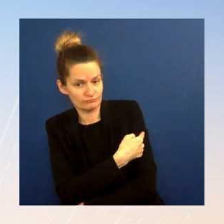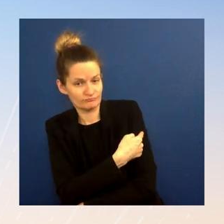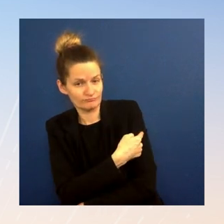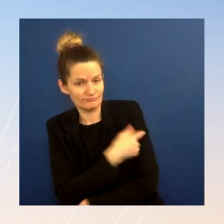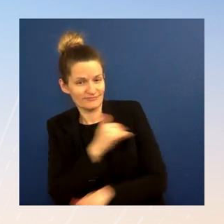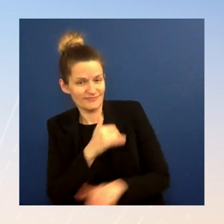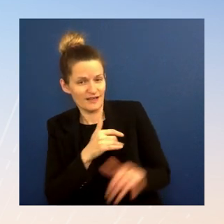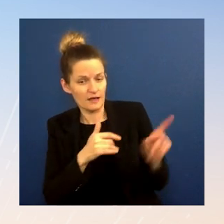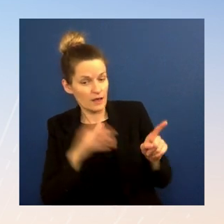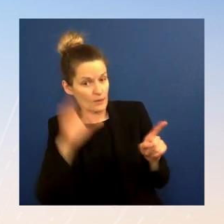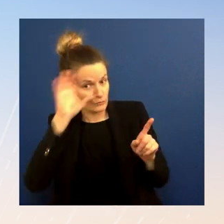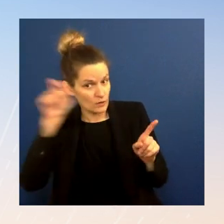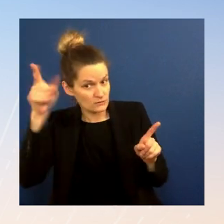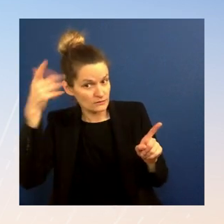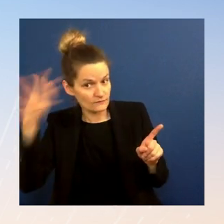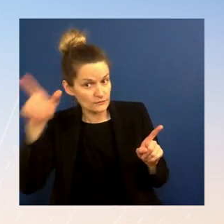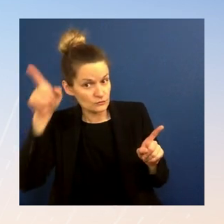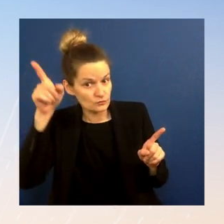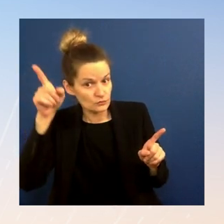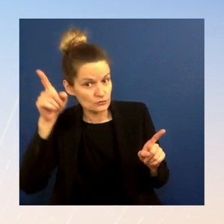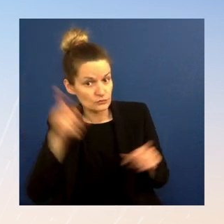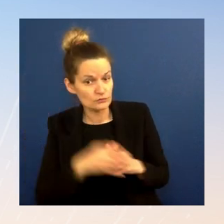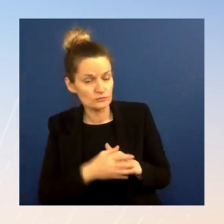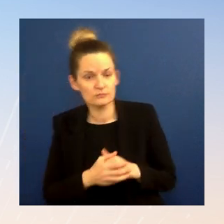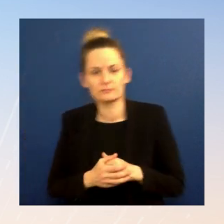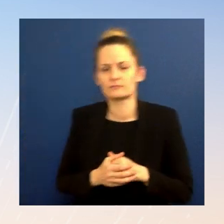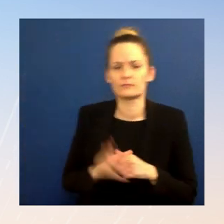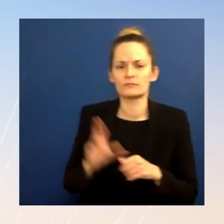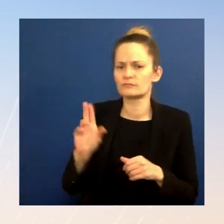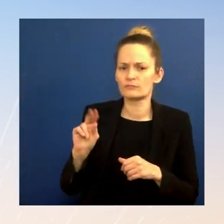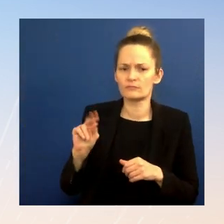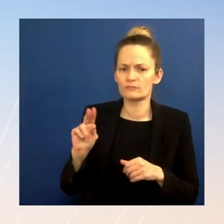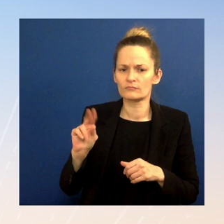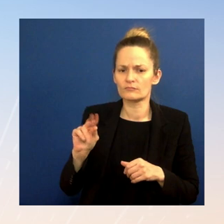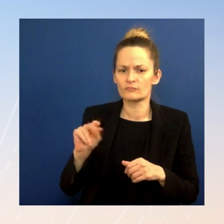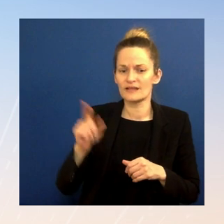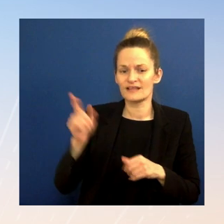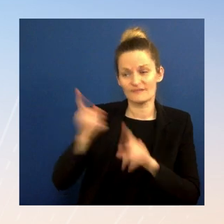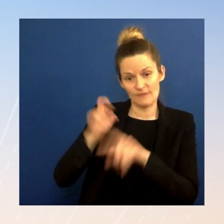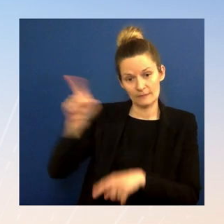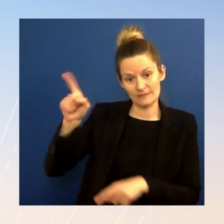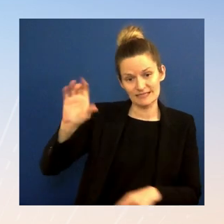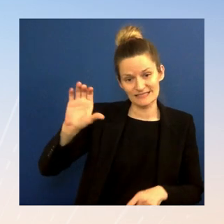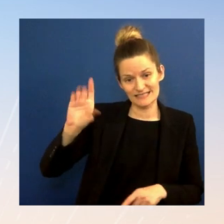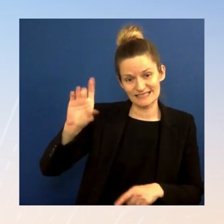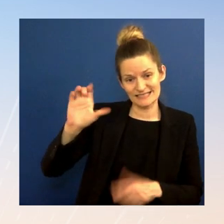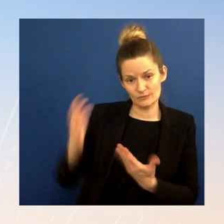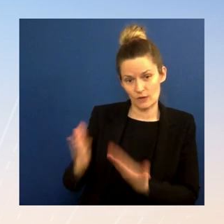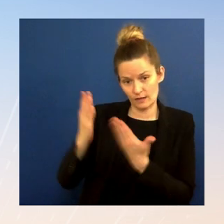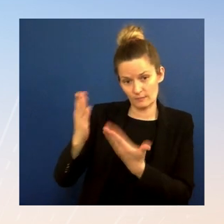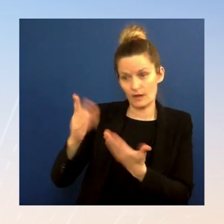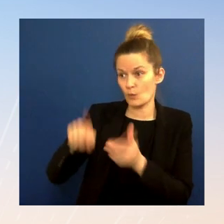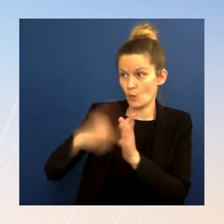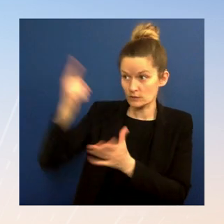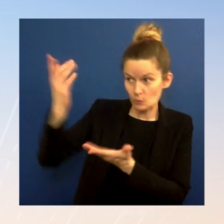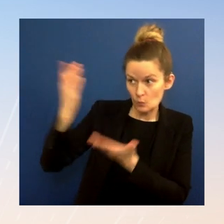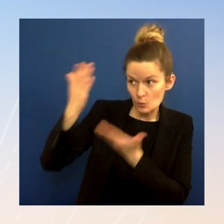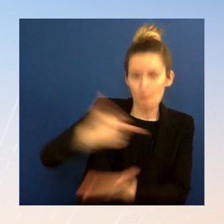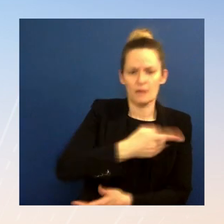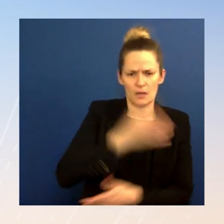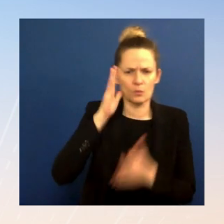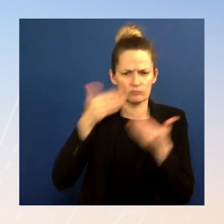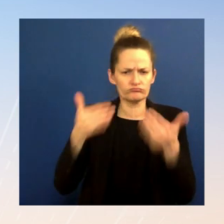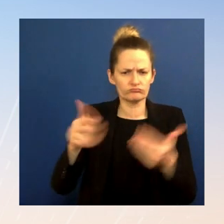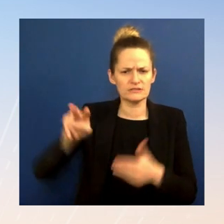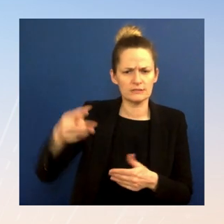CDC recommends it, he would get another booster. They have not. And then secondly, the White House Chief of Staff, Ron Klain, in a tweet today, celebrating the